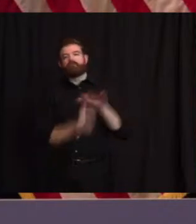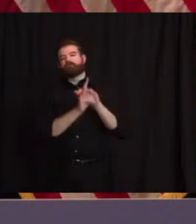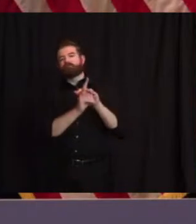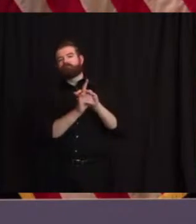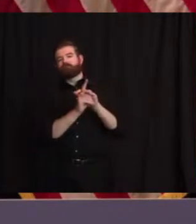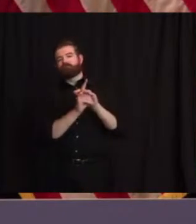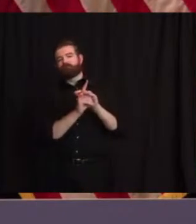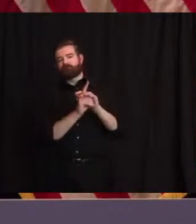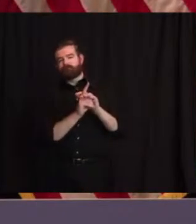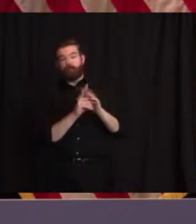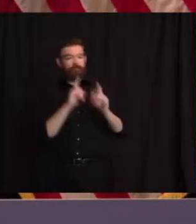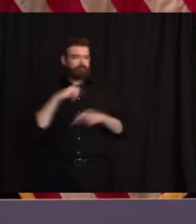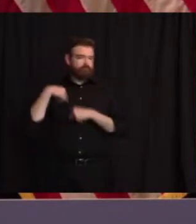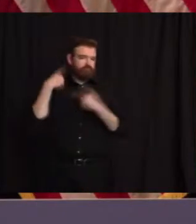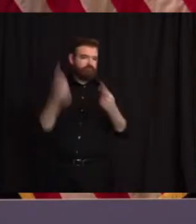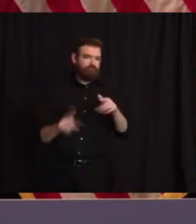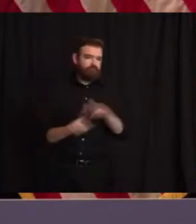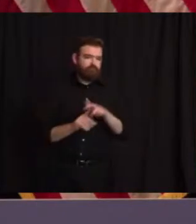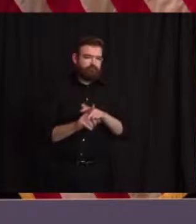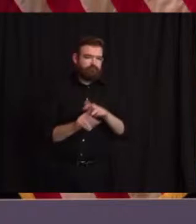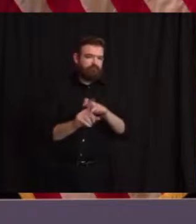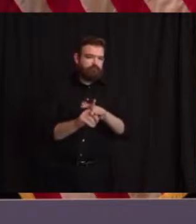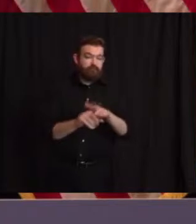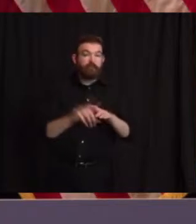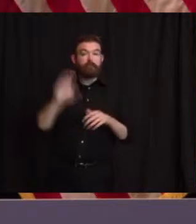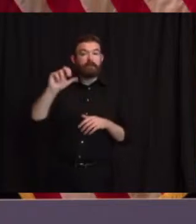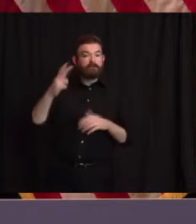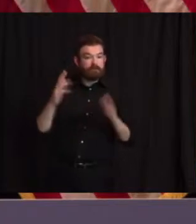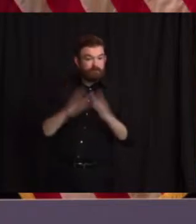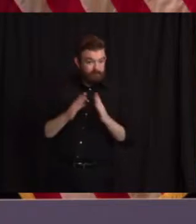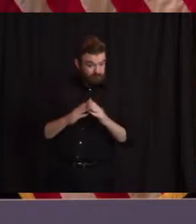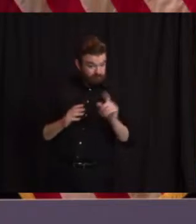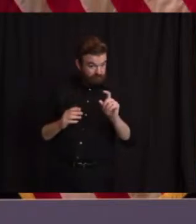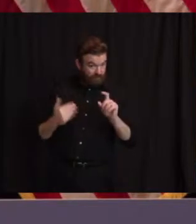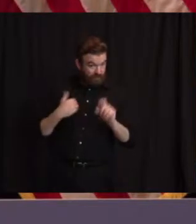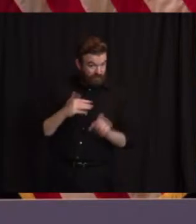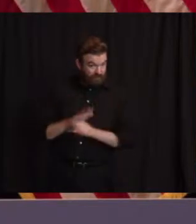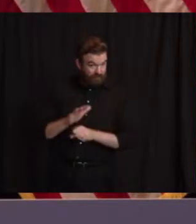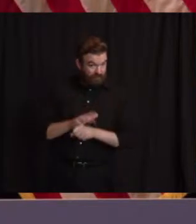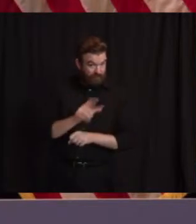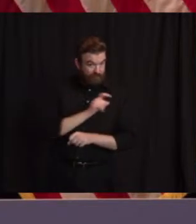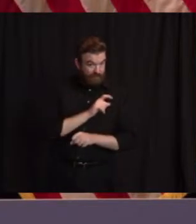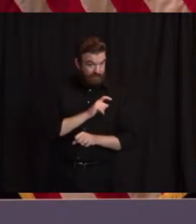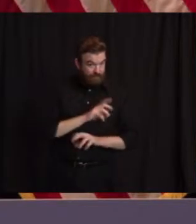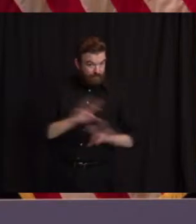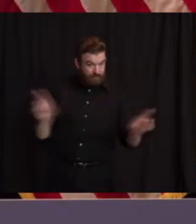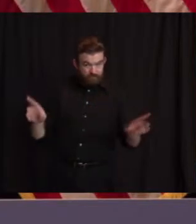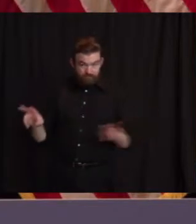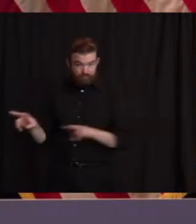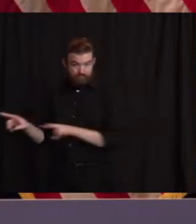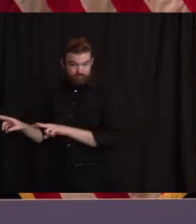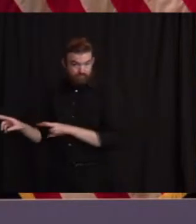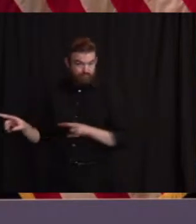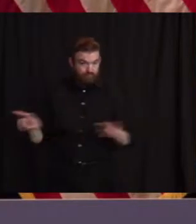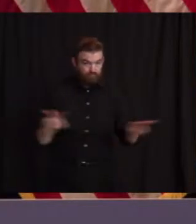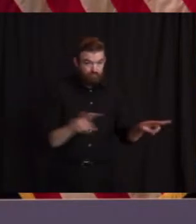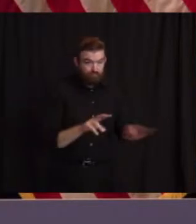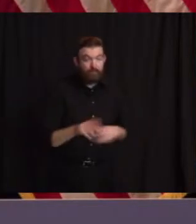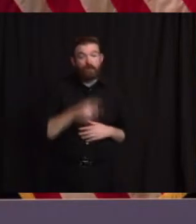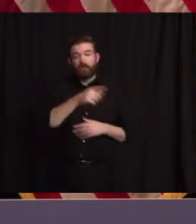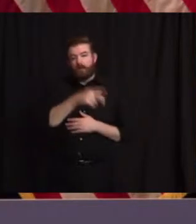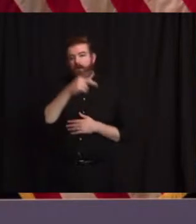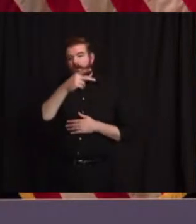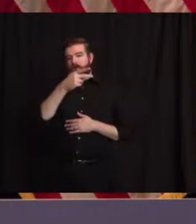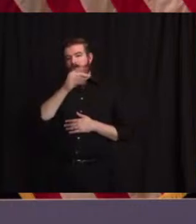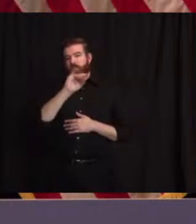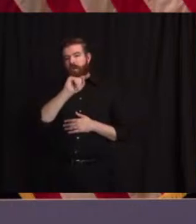the shore towns have enough folks to be able to put at the point of attack. I know Point Pleasant is one example of a town that has said they're not sure they've got the resources they